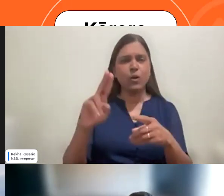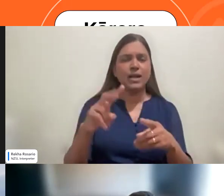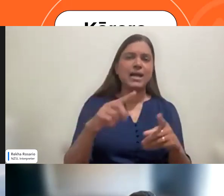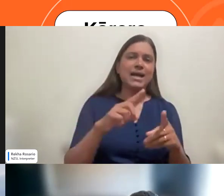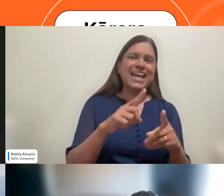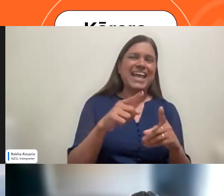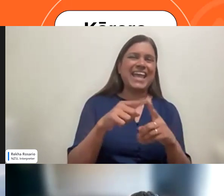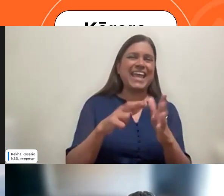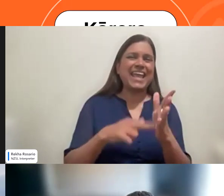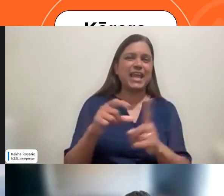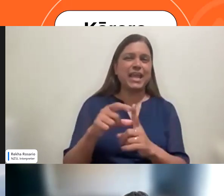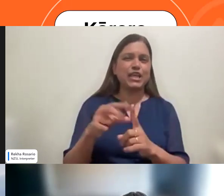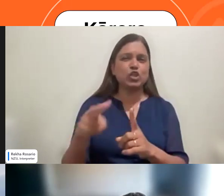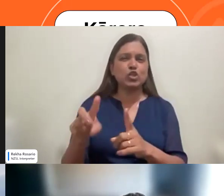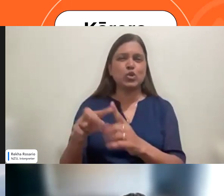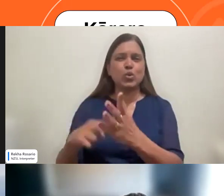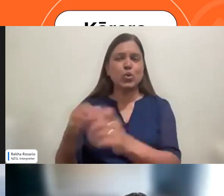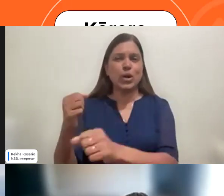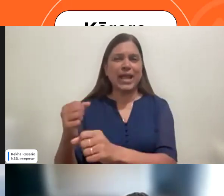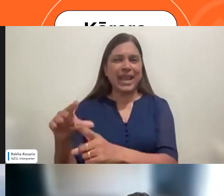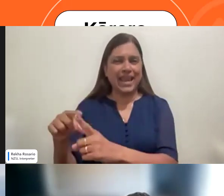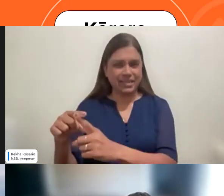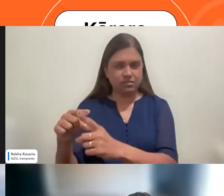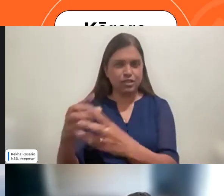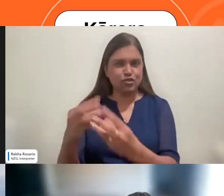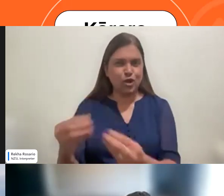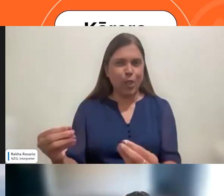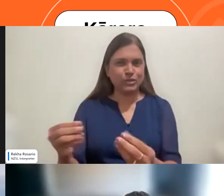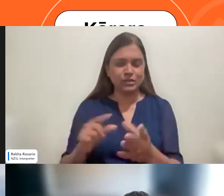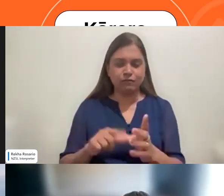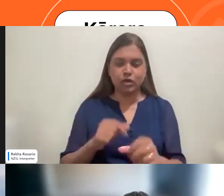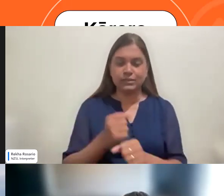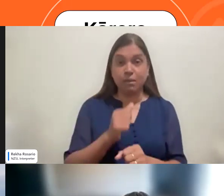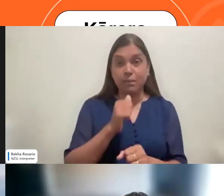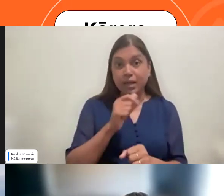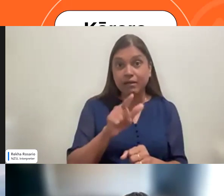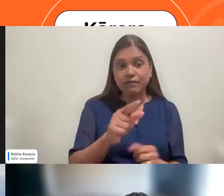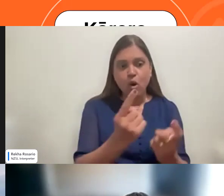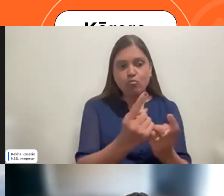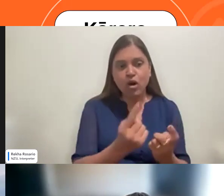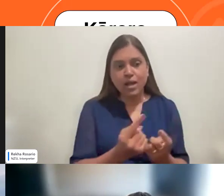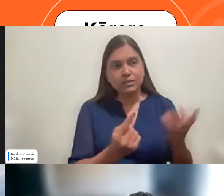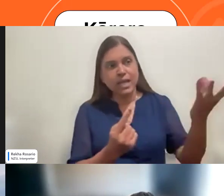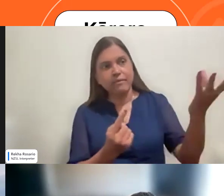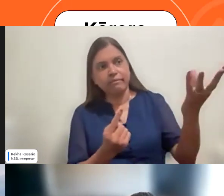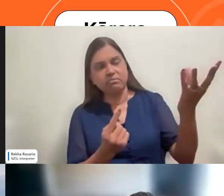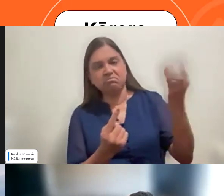your product has used services or products from other